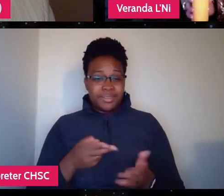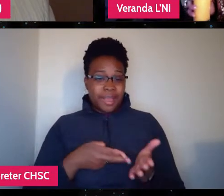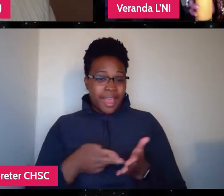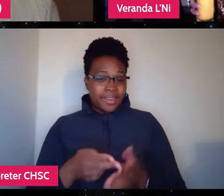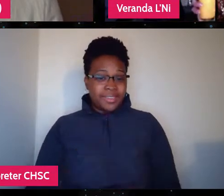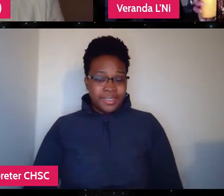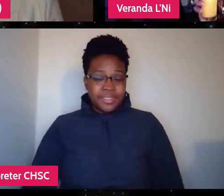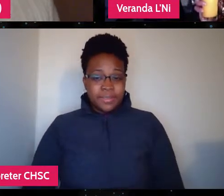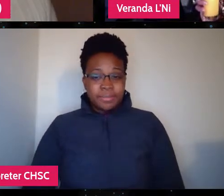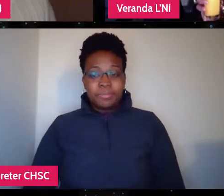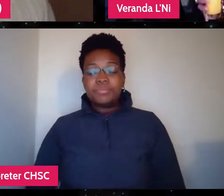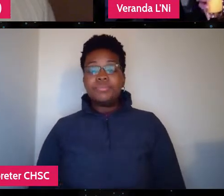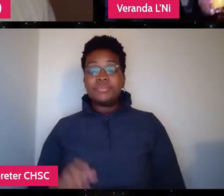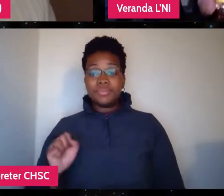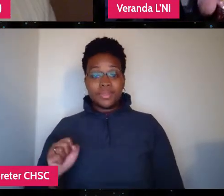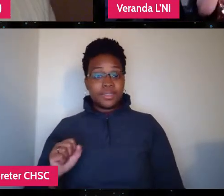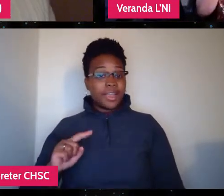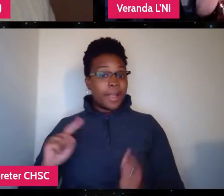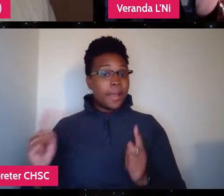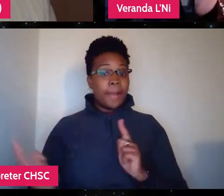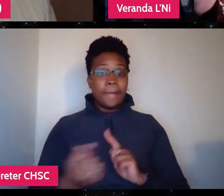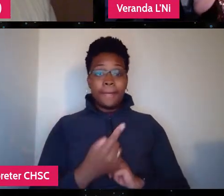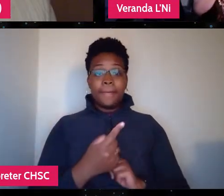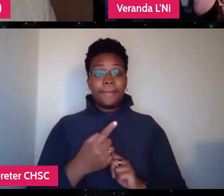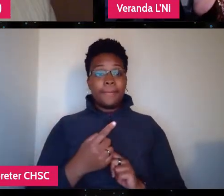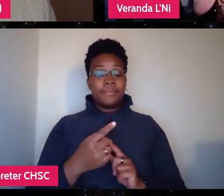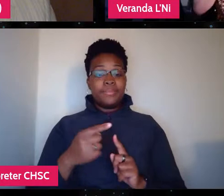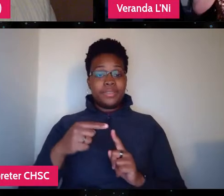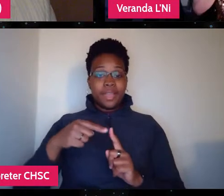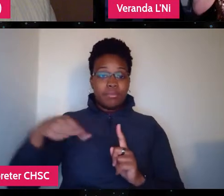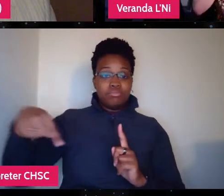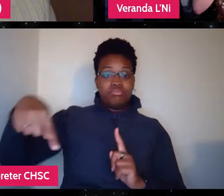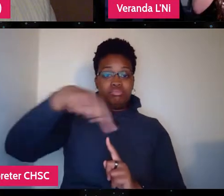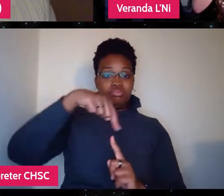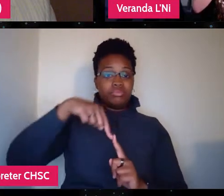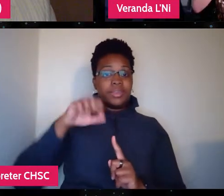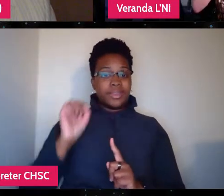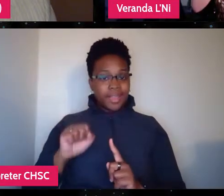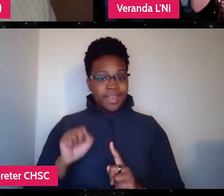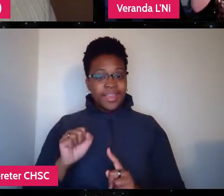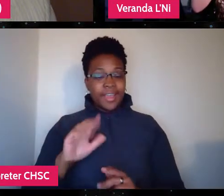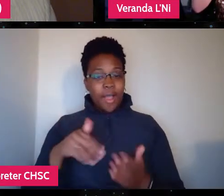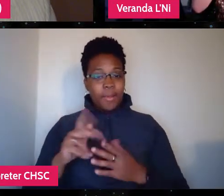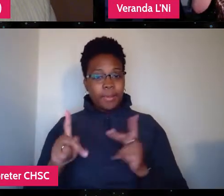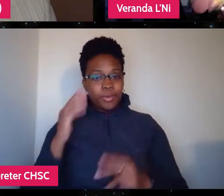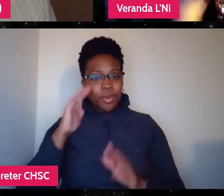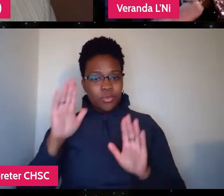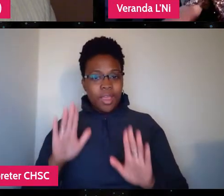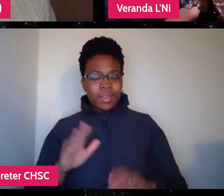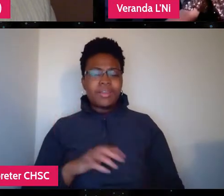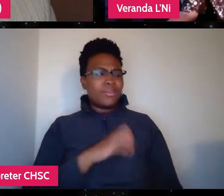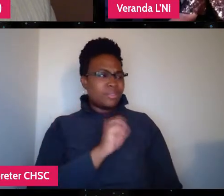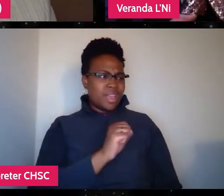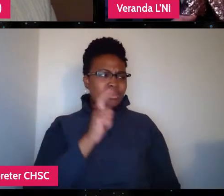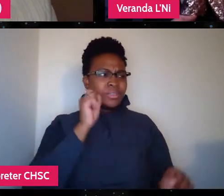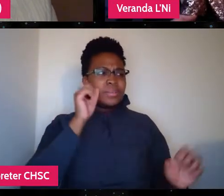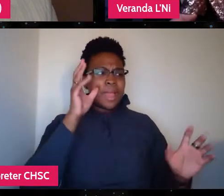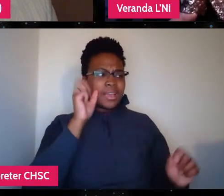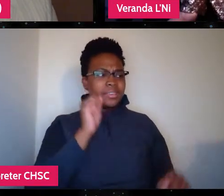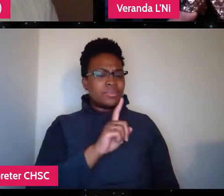circle, all the people that you've known. Yeah. And that's great. Yeah, no, it was amazing. It was